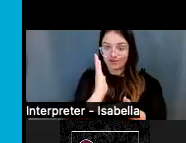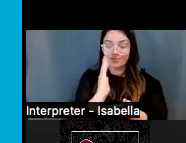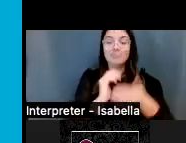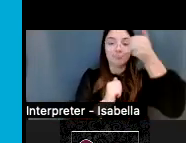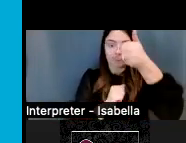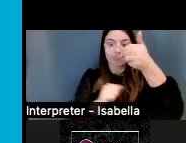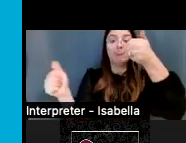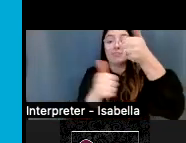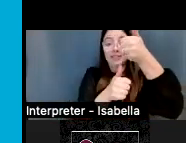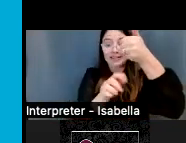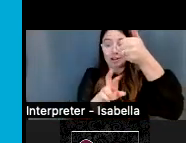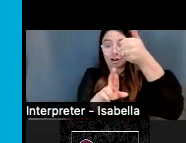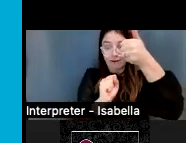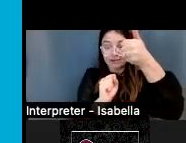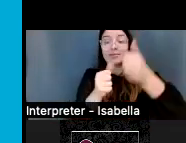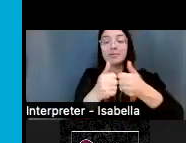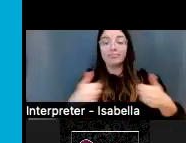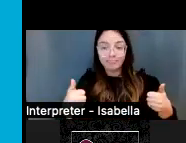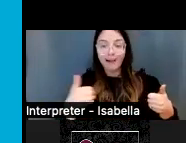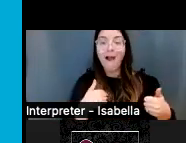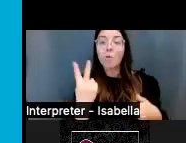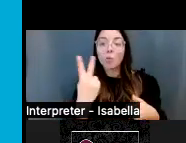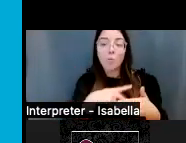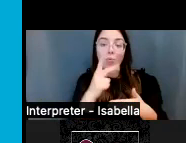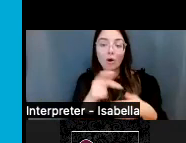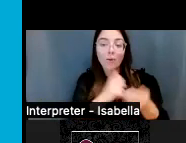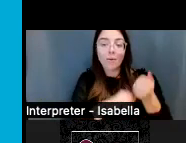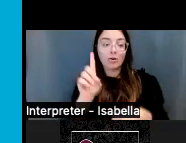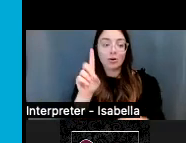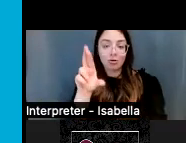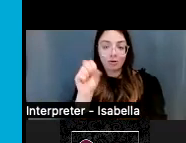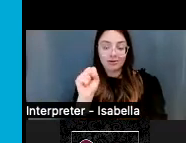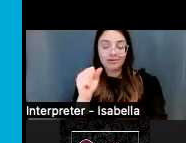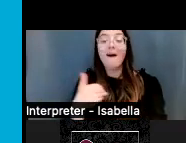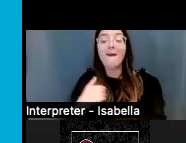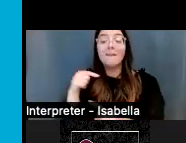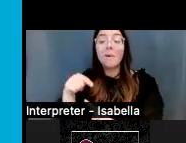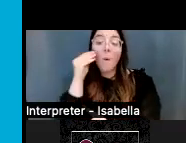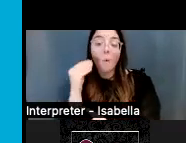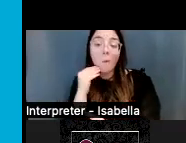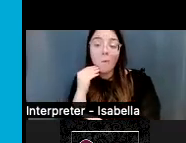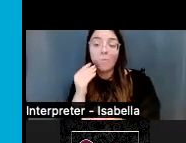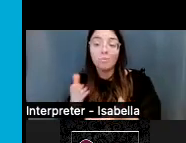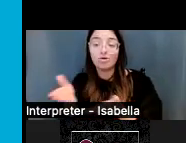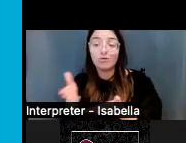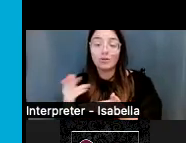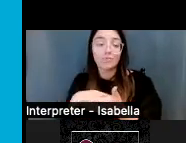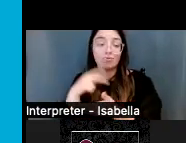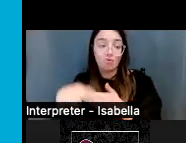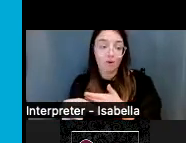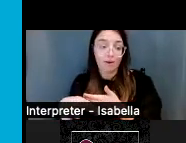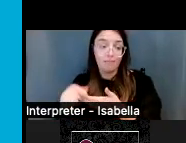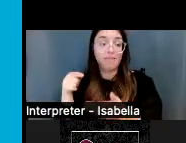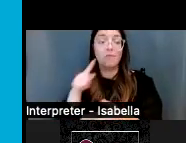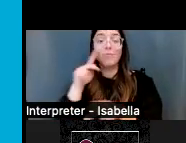So the Home Services Program exists for individuals who need assistance with activities